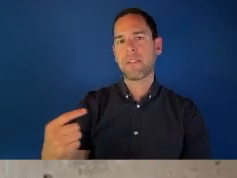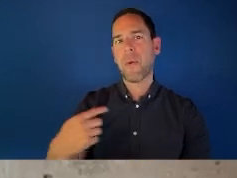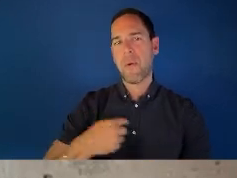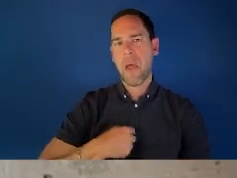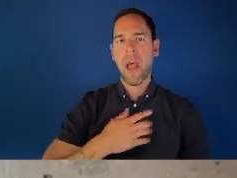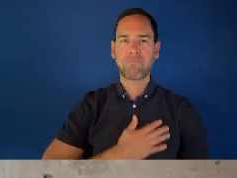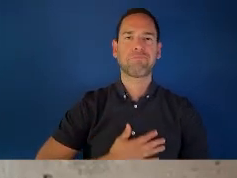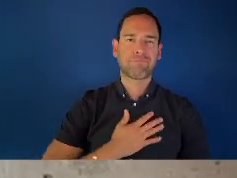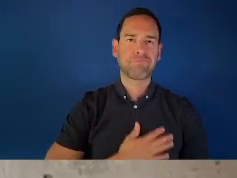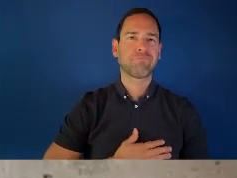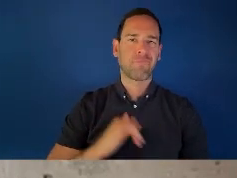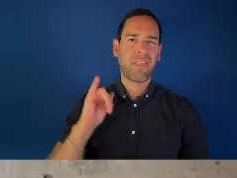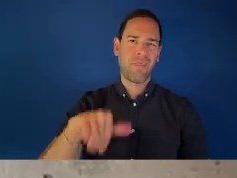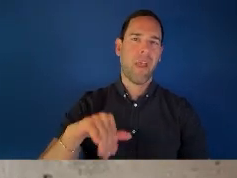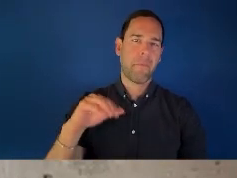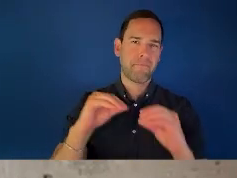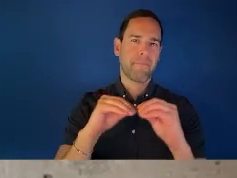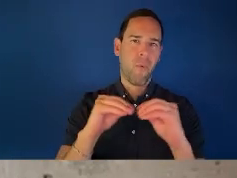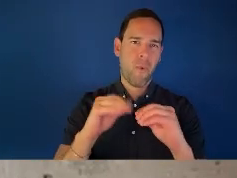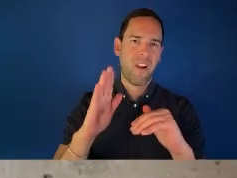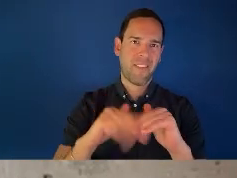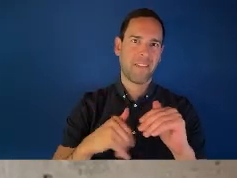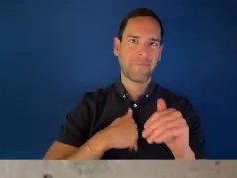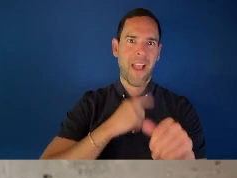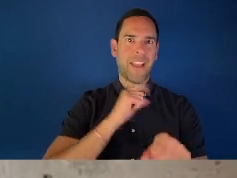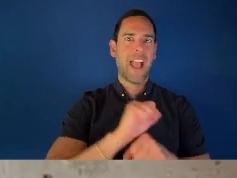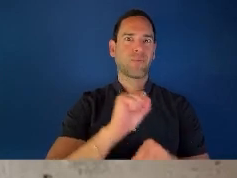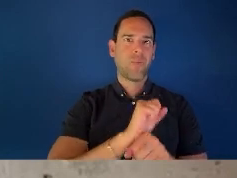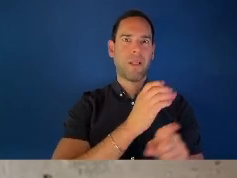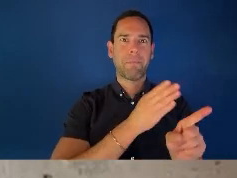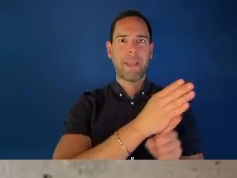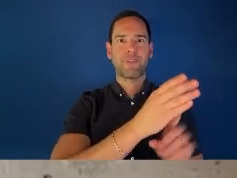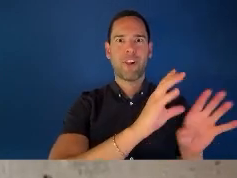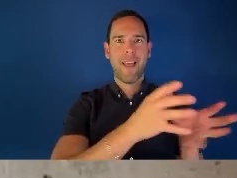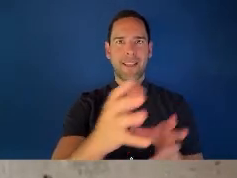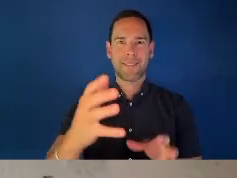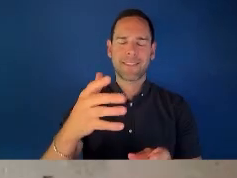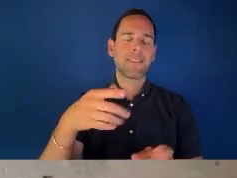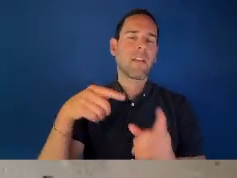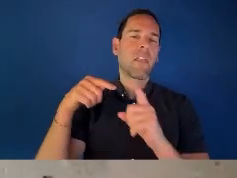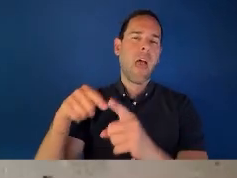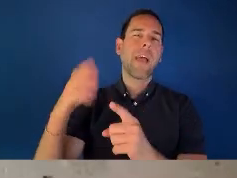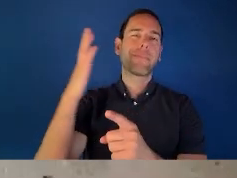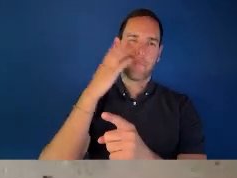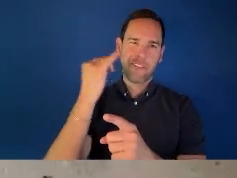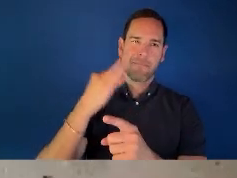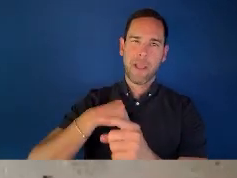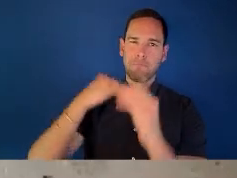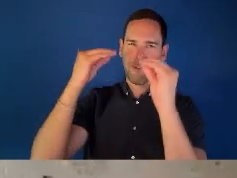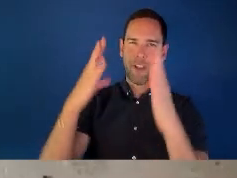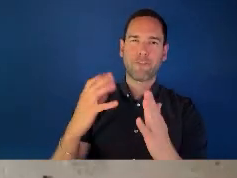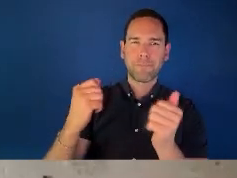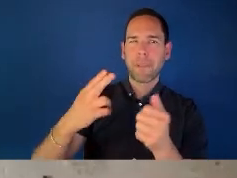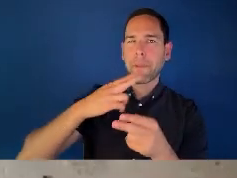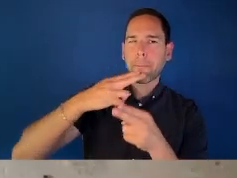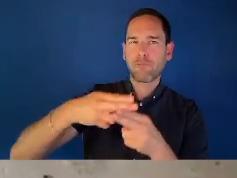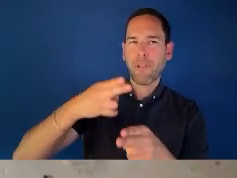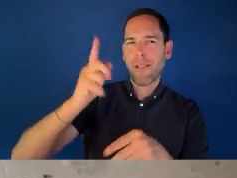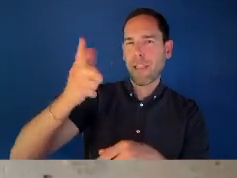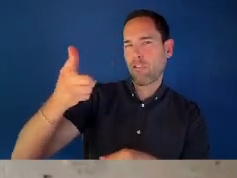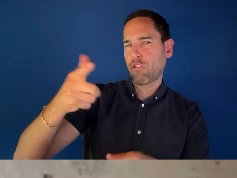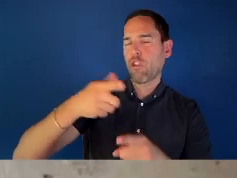justice, and so I really enjoyed those classes. Outside of class, I love to